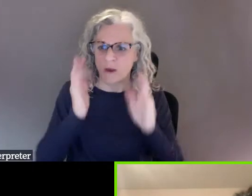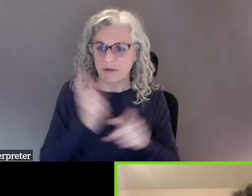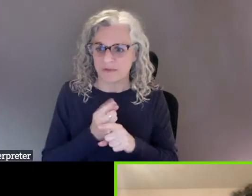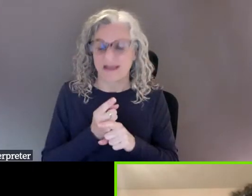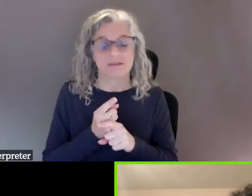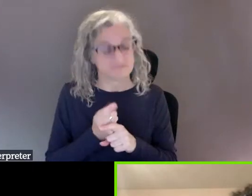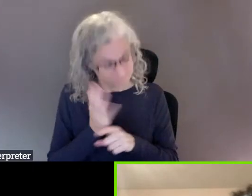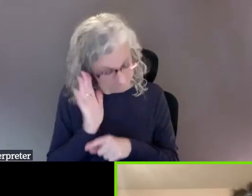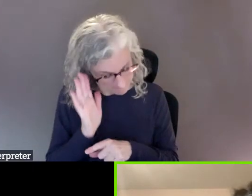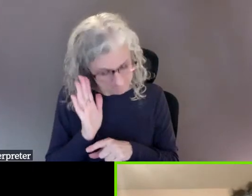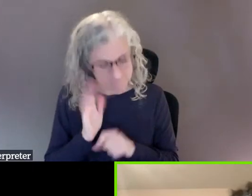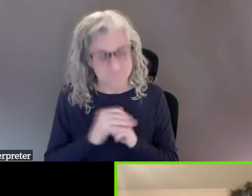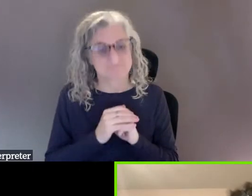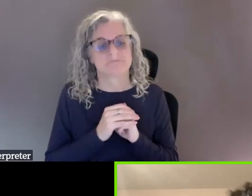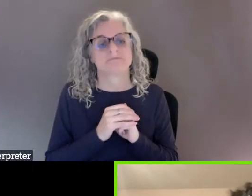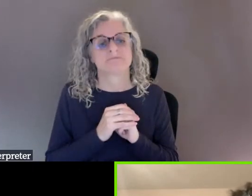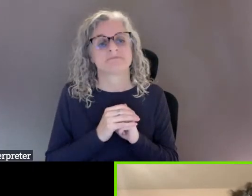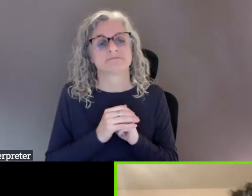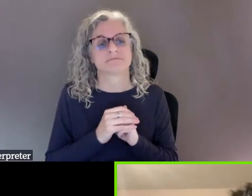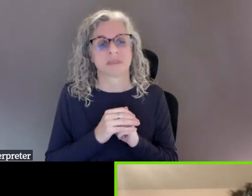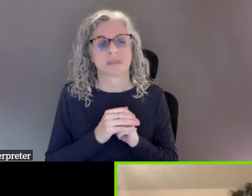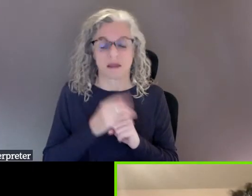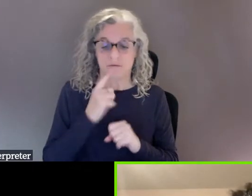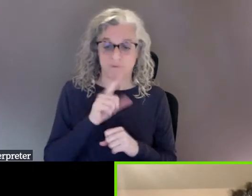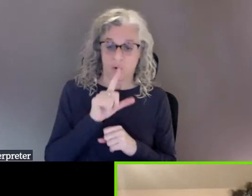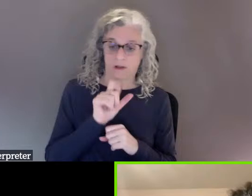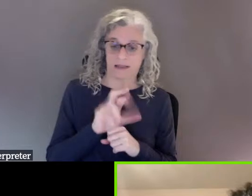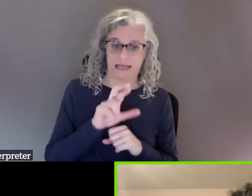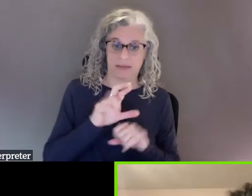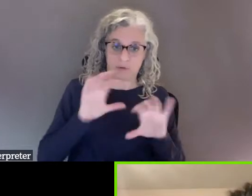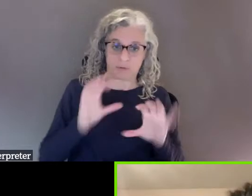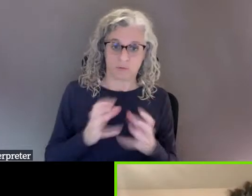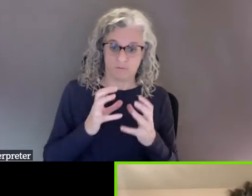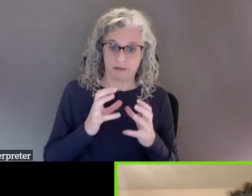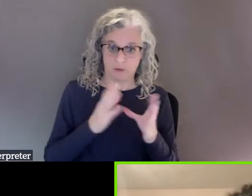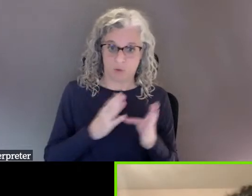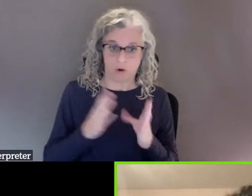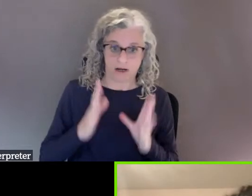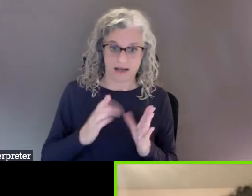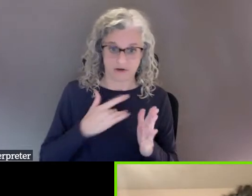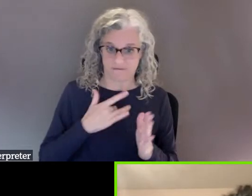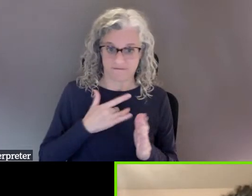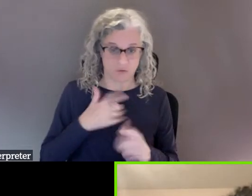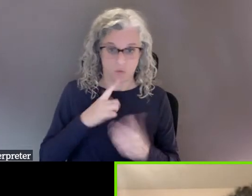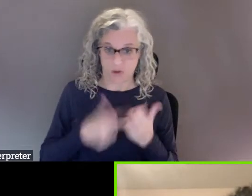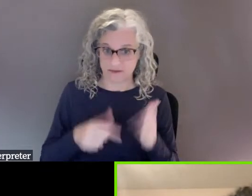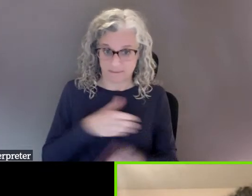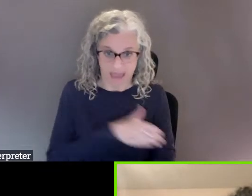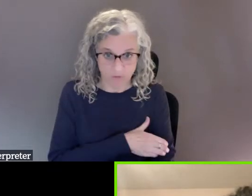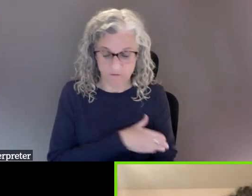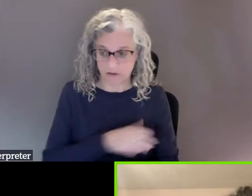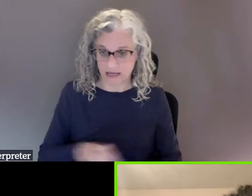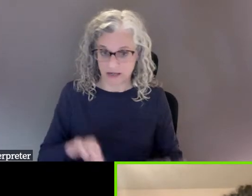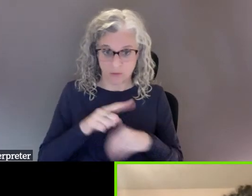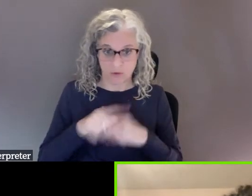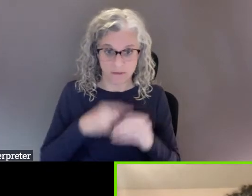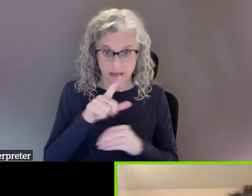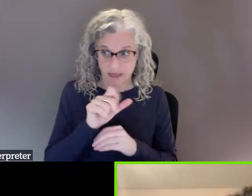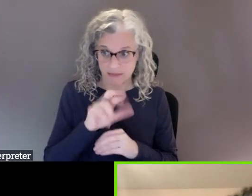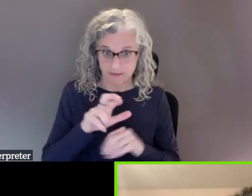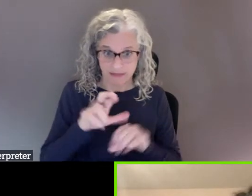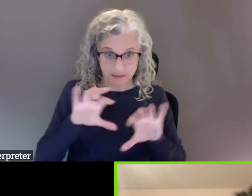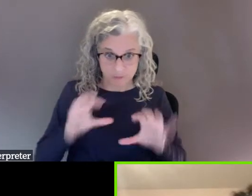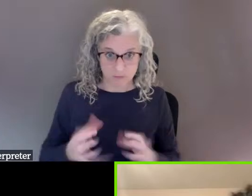things that as a labor movement organizer, I find to be really powerful and important about the labor movement is that we often